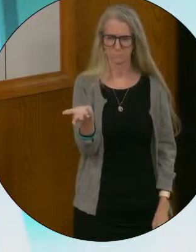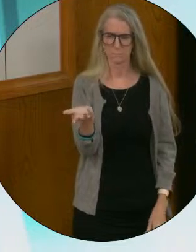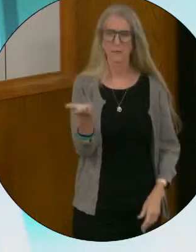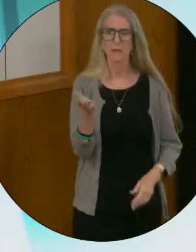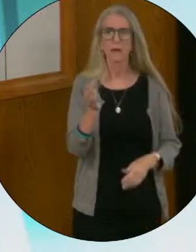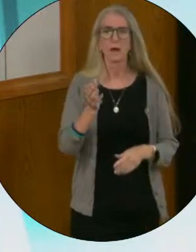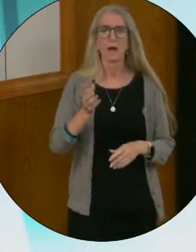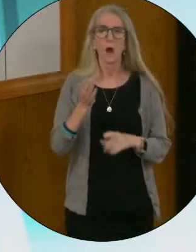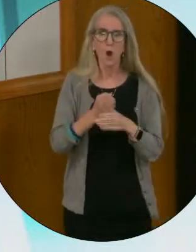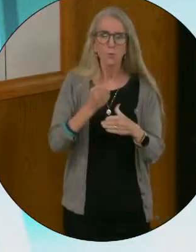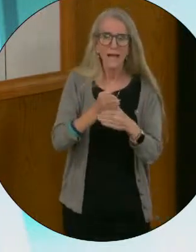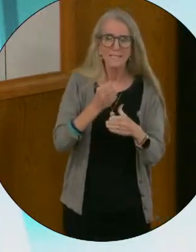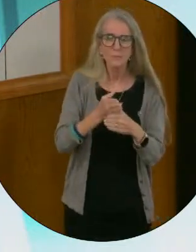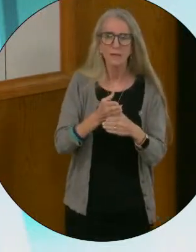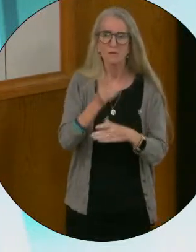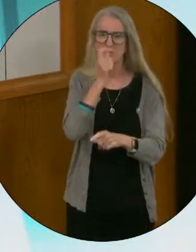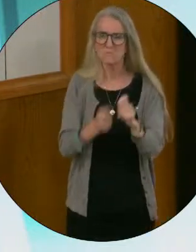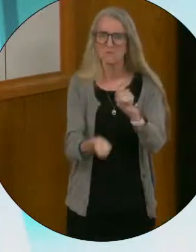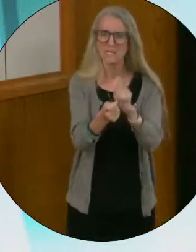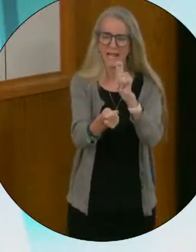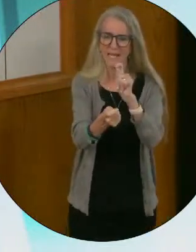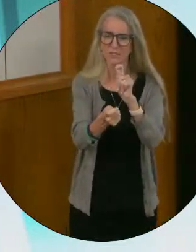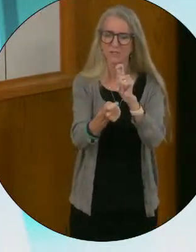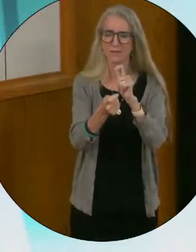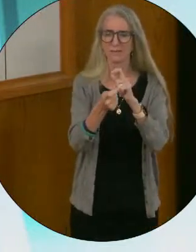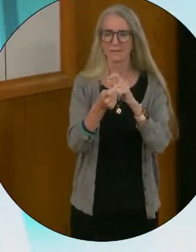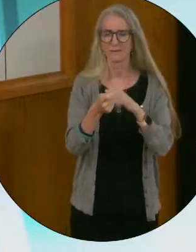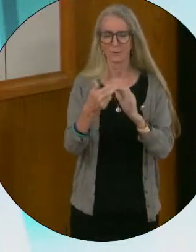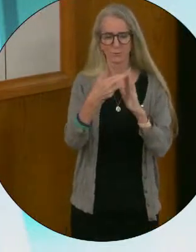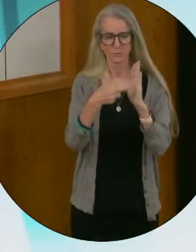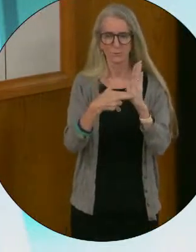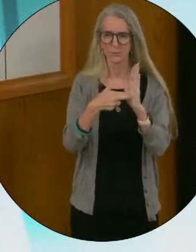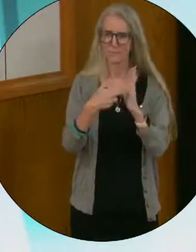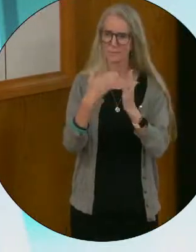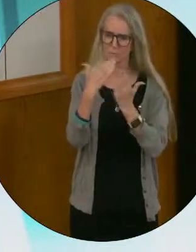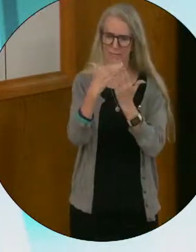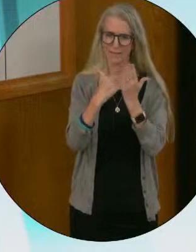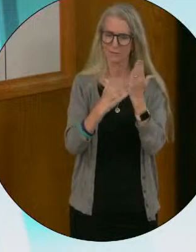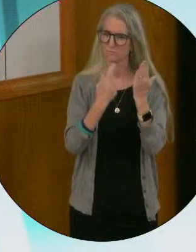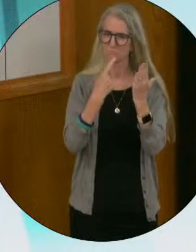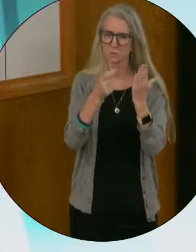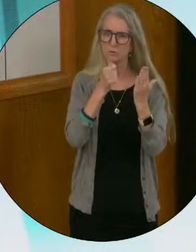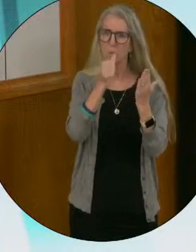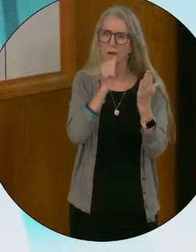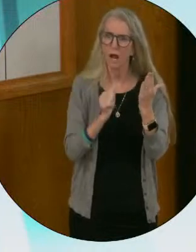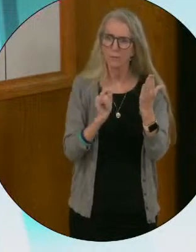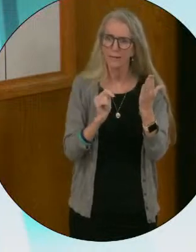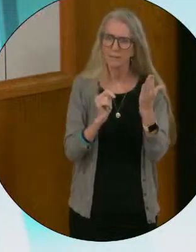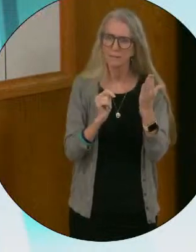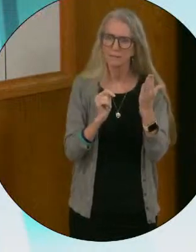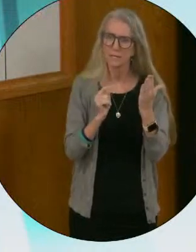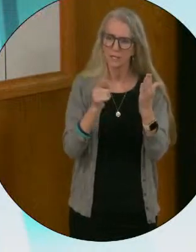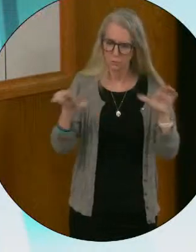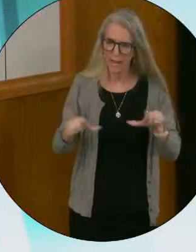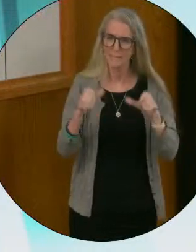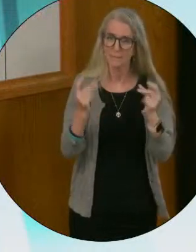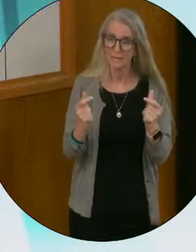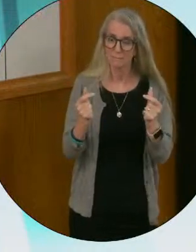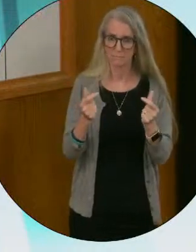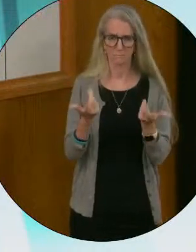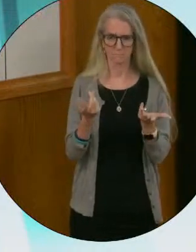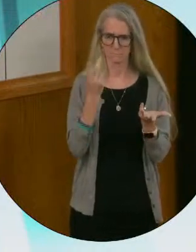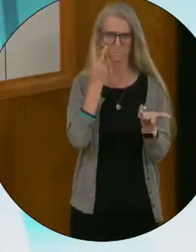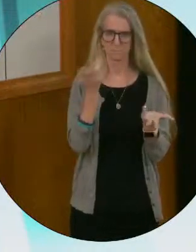Harassment, retaliation. Your rules and regulations say you all don't tolerate it and you act immediately. I haven't seen